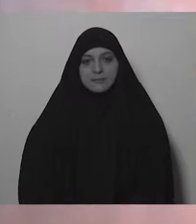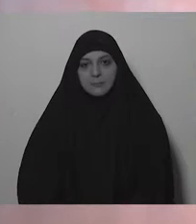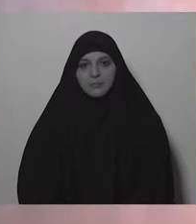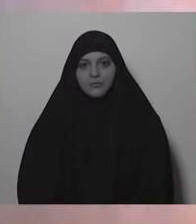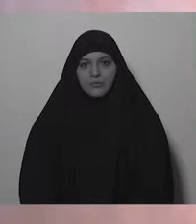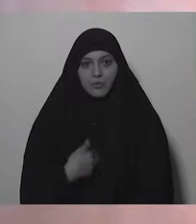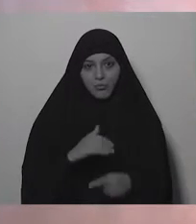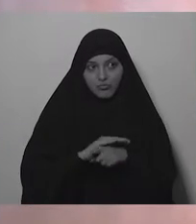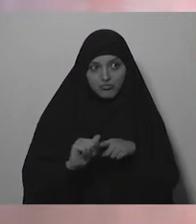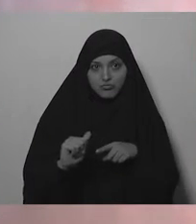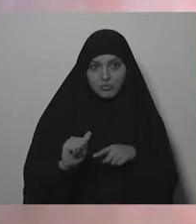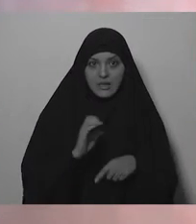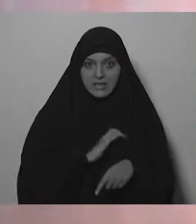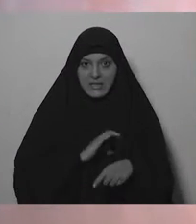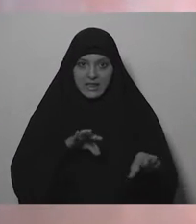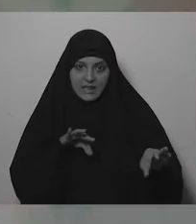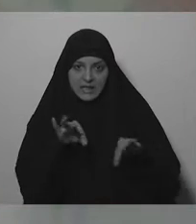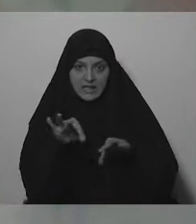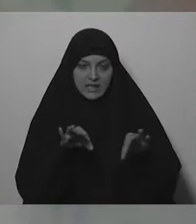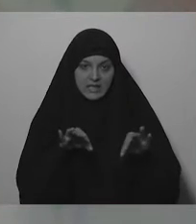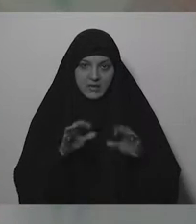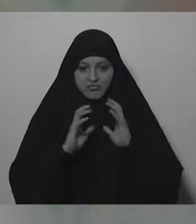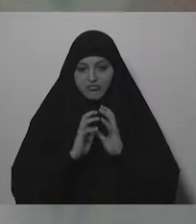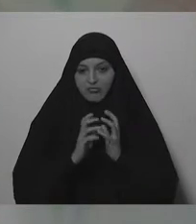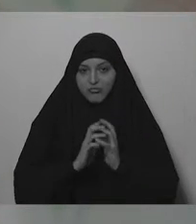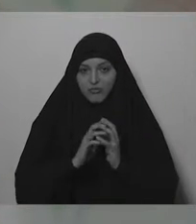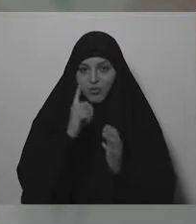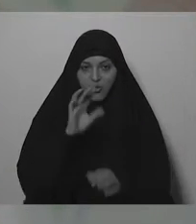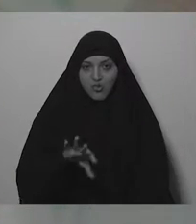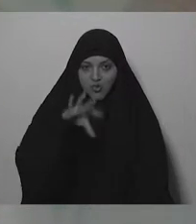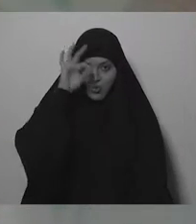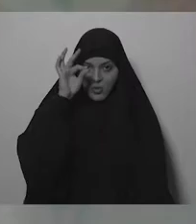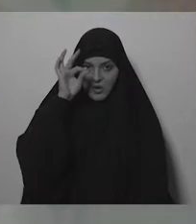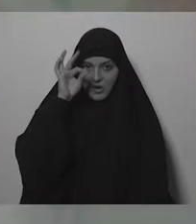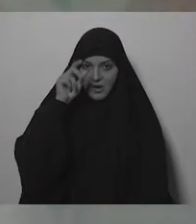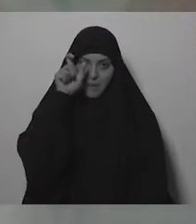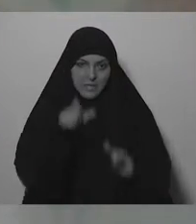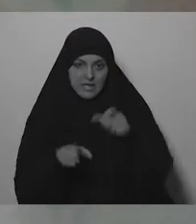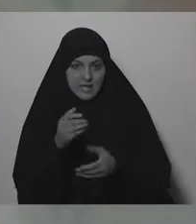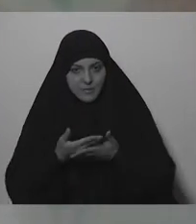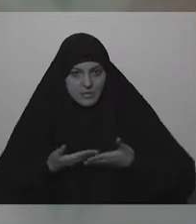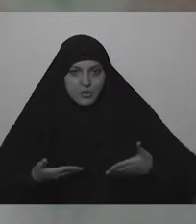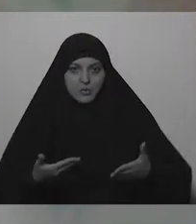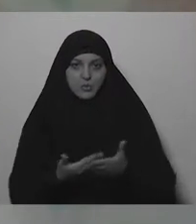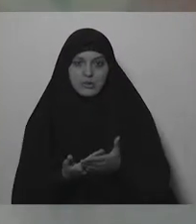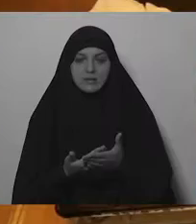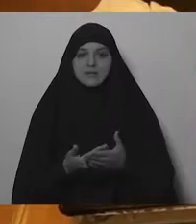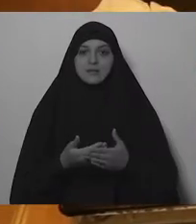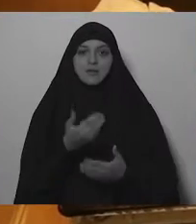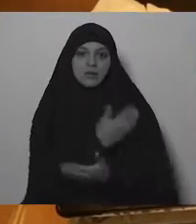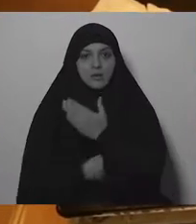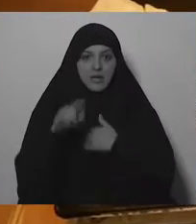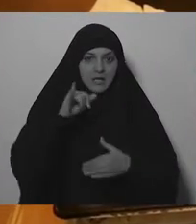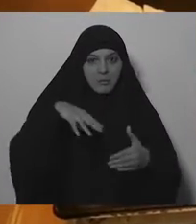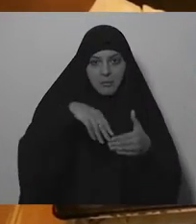We have used the technique of boule de neige for the choice of people in situation of handicap who